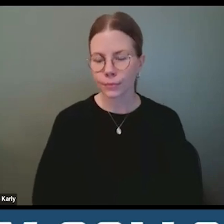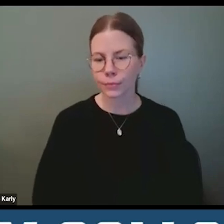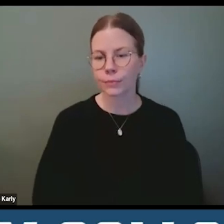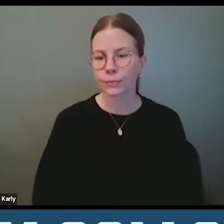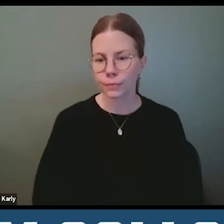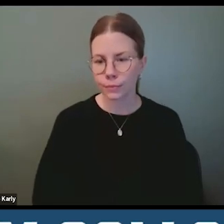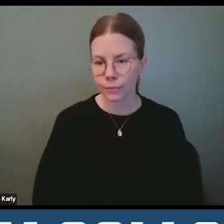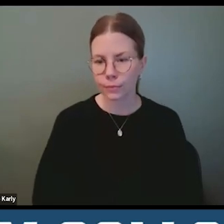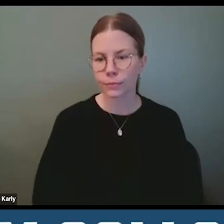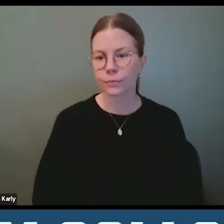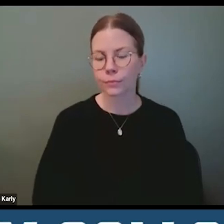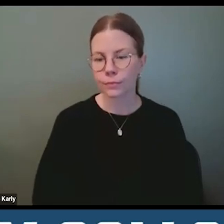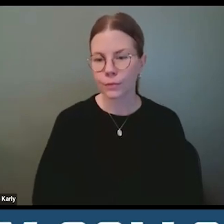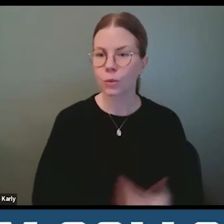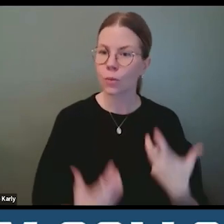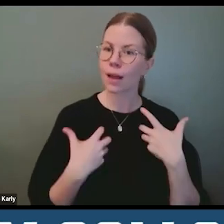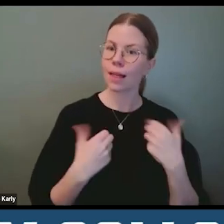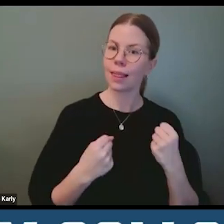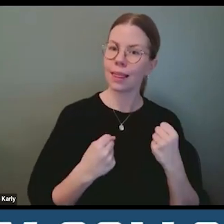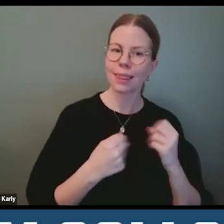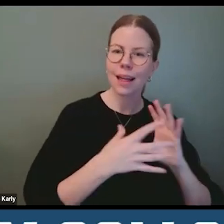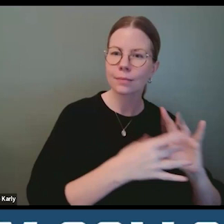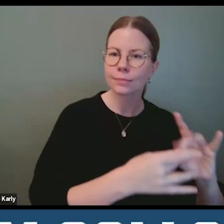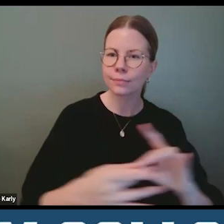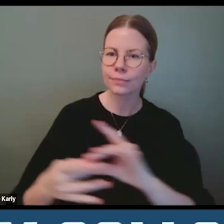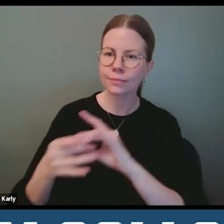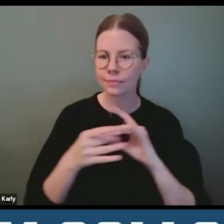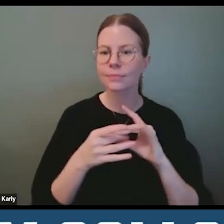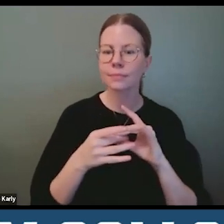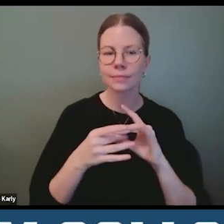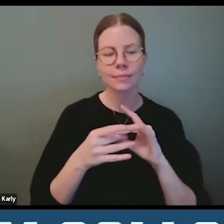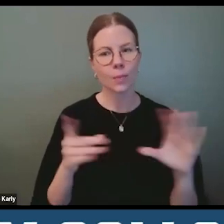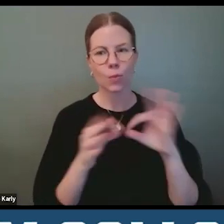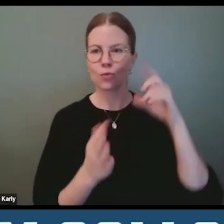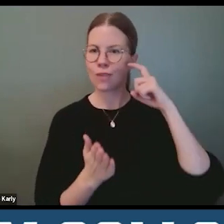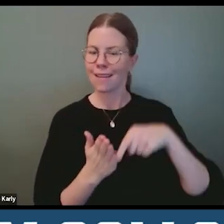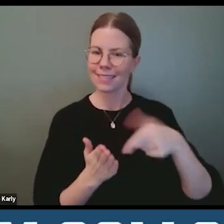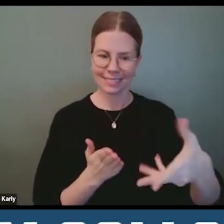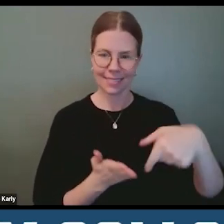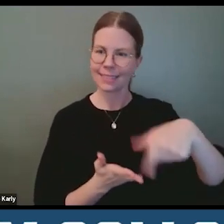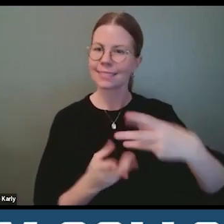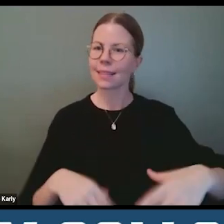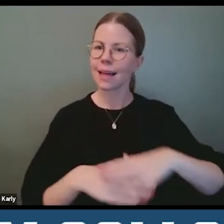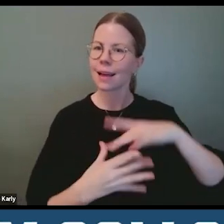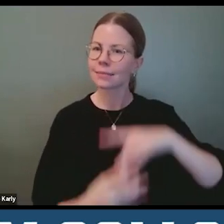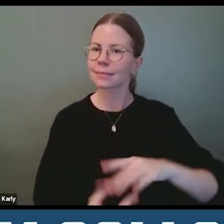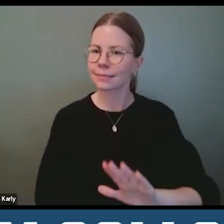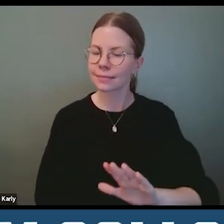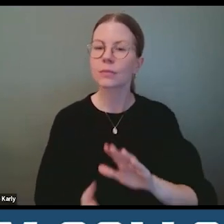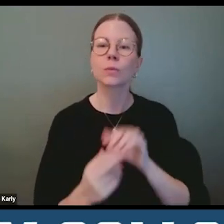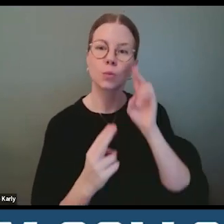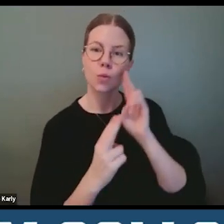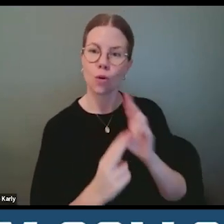and practices around interconnected health are rooted in the space that we occupy today. And to honor this place, I would like to invite Dr.